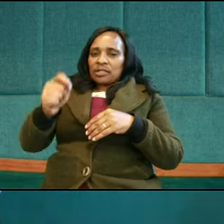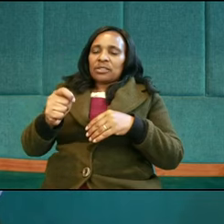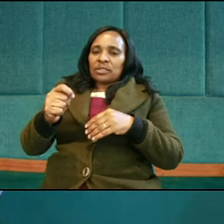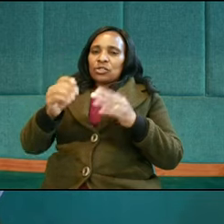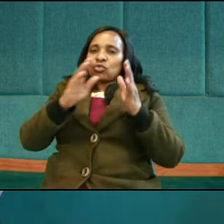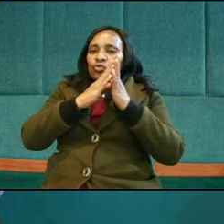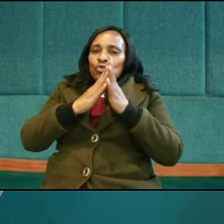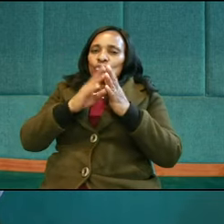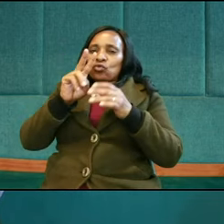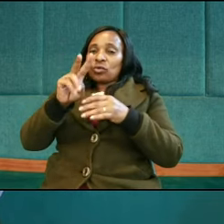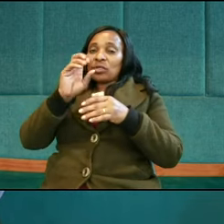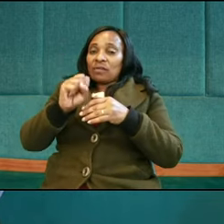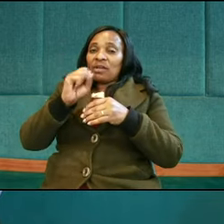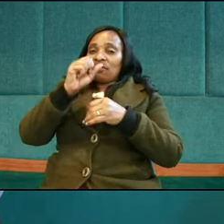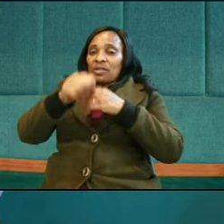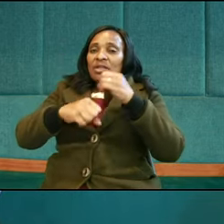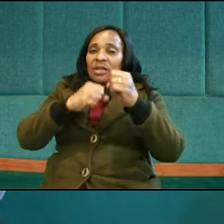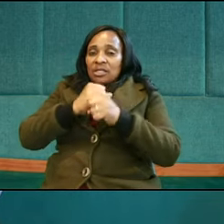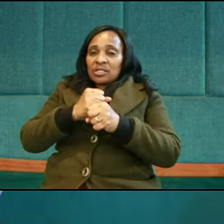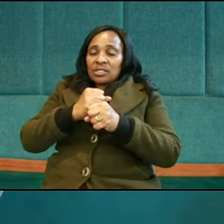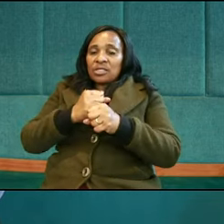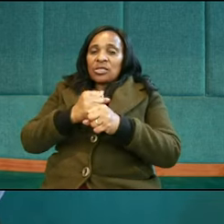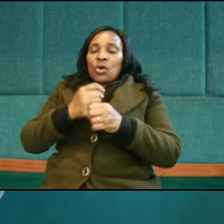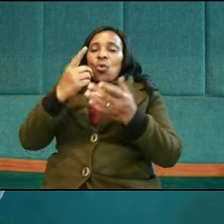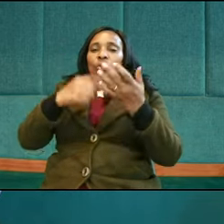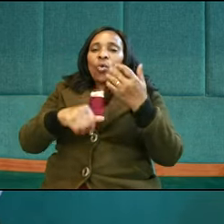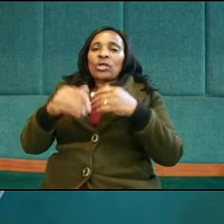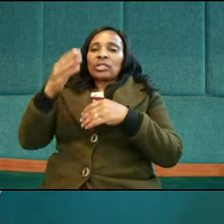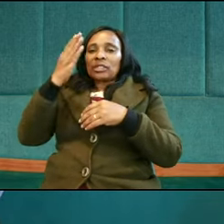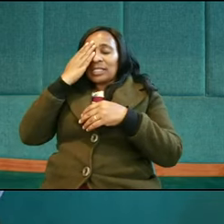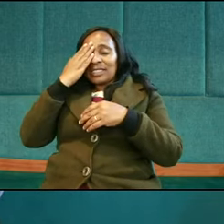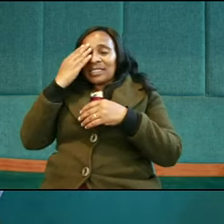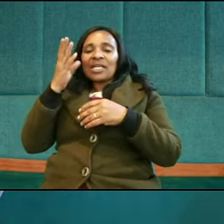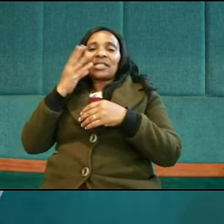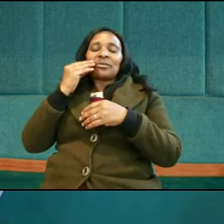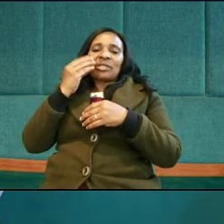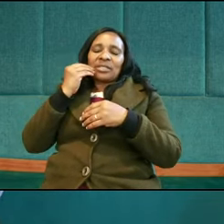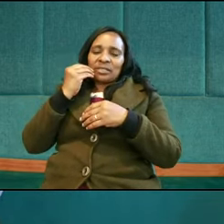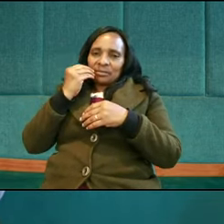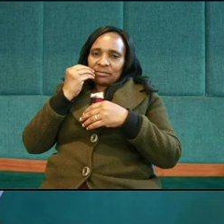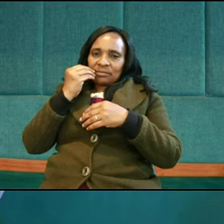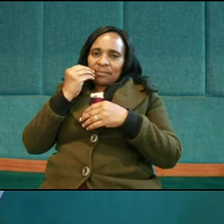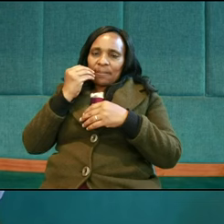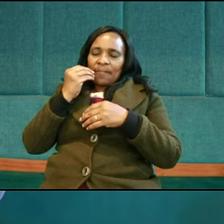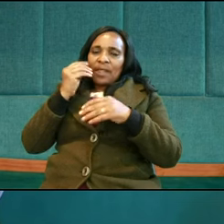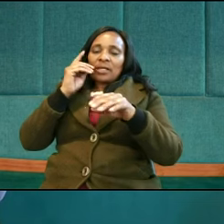of 25 years, and what Israel actually experienced